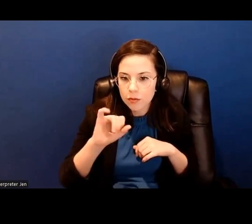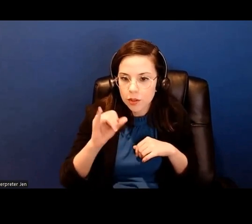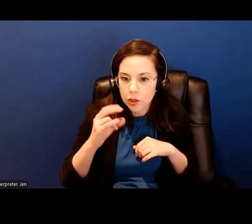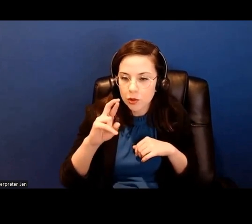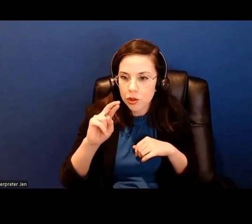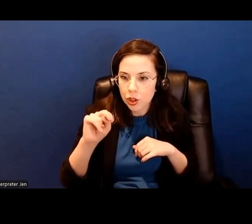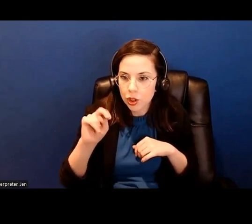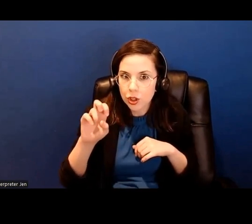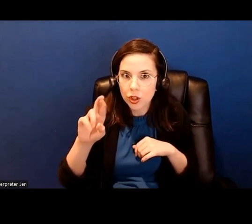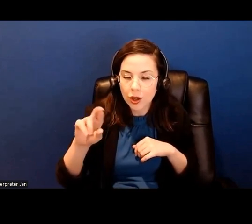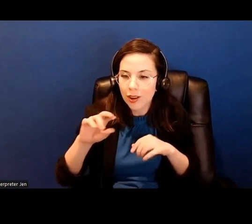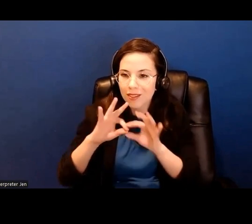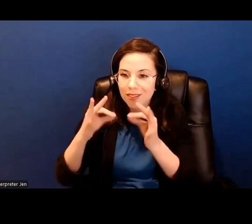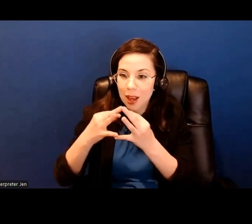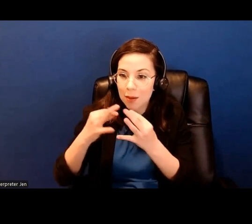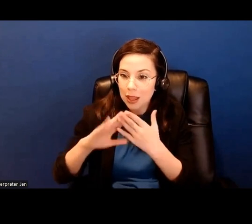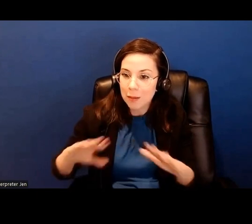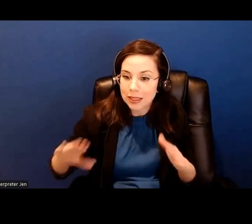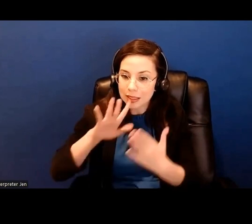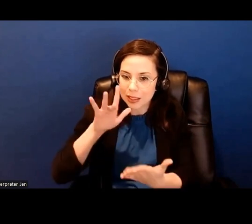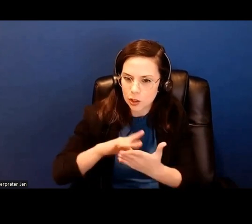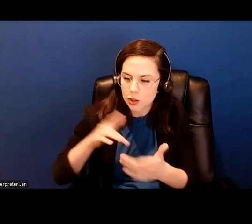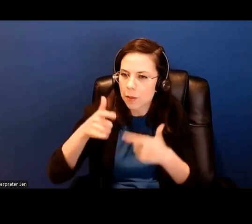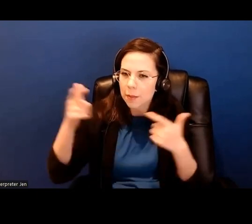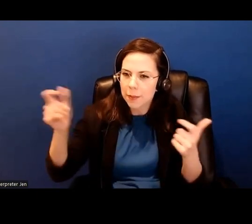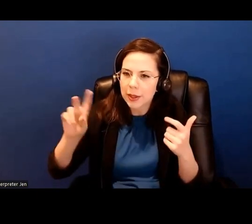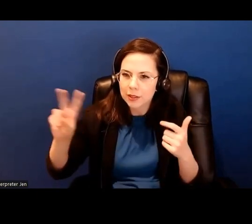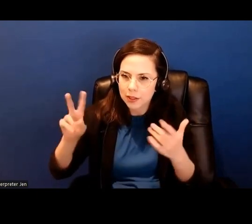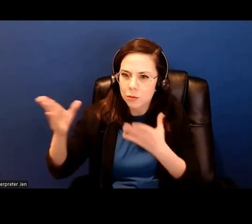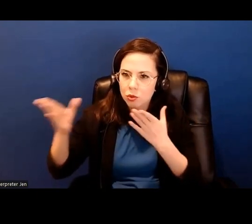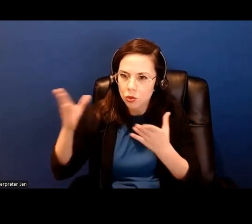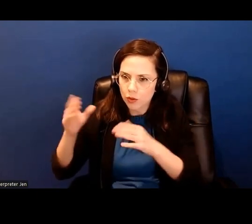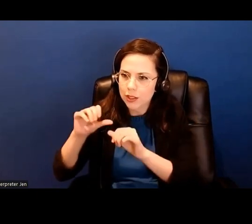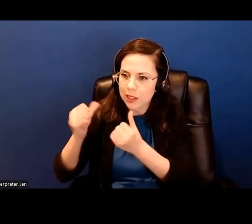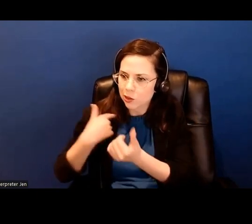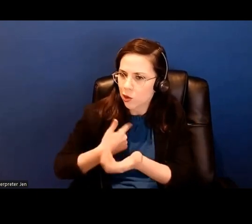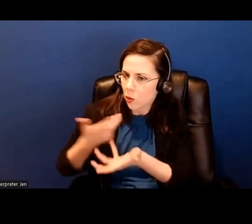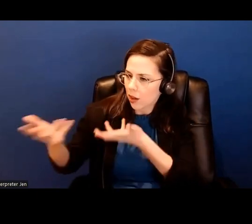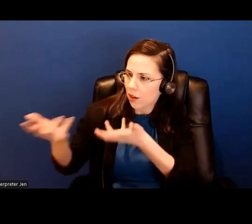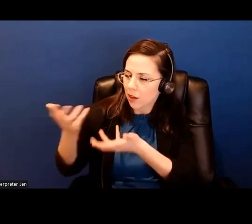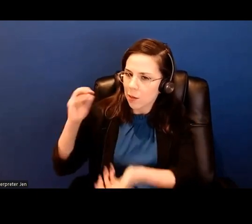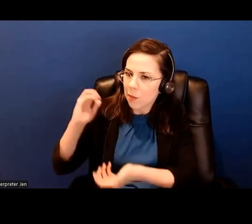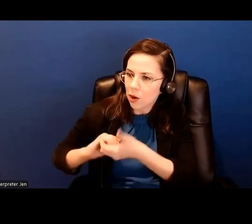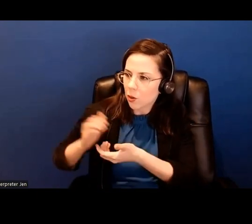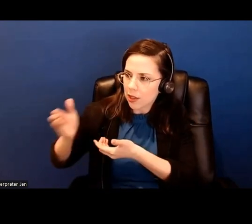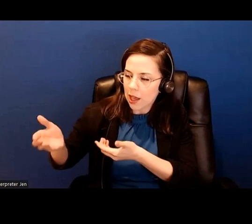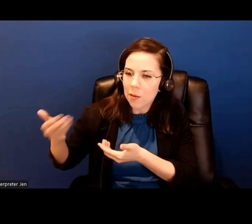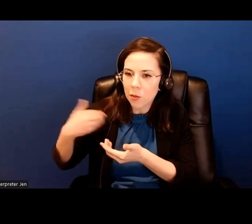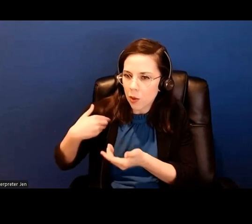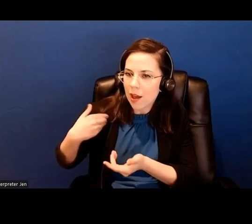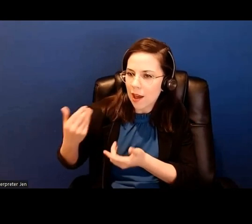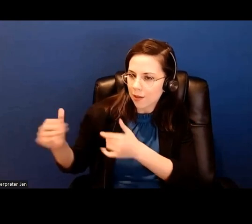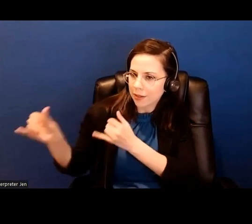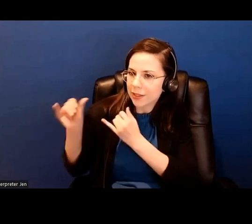Center, who is our largest victim serving agency, and we have a shared language with them around this work as well. And then when it comes to specifically sharing